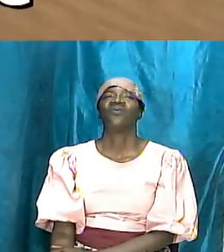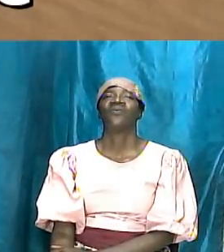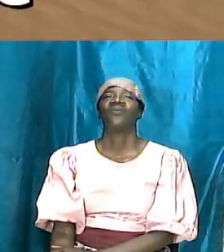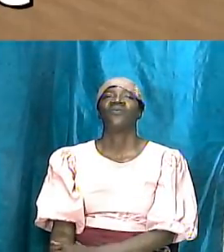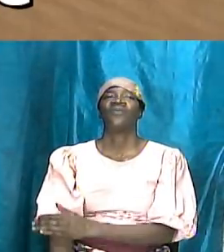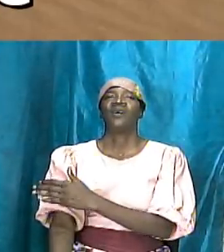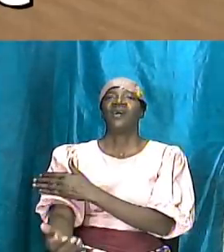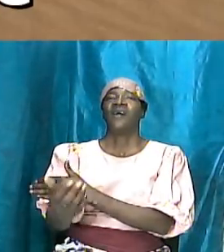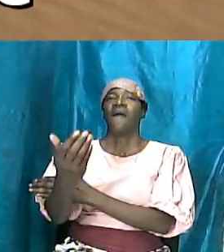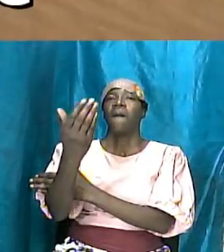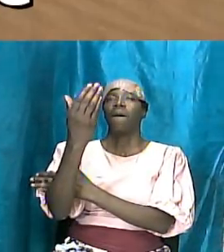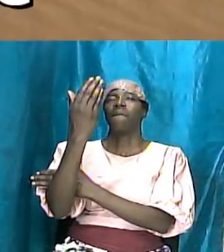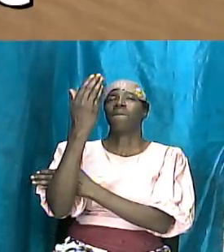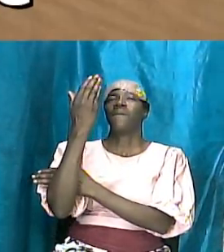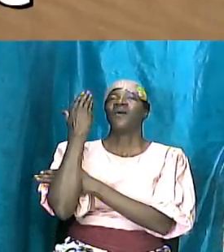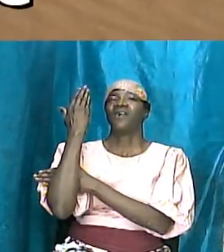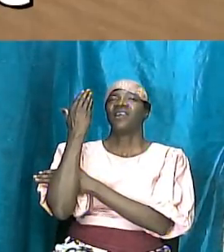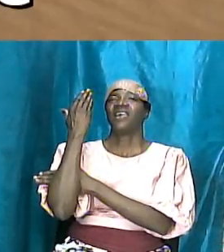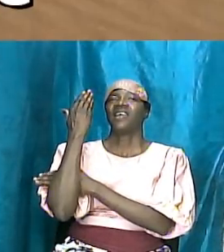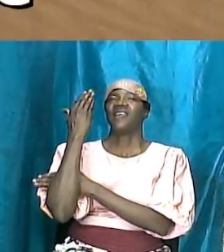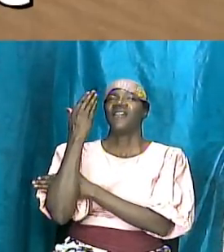were the first day.